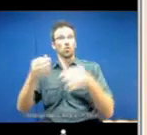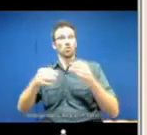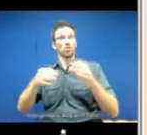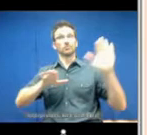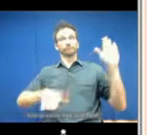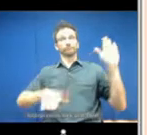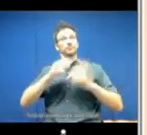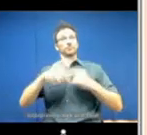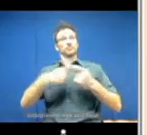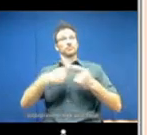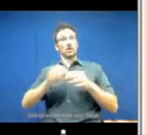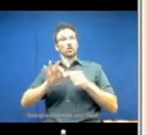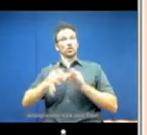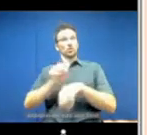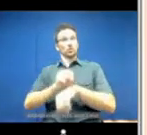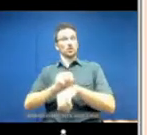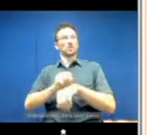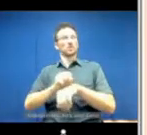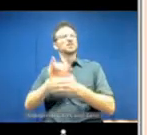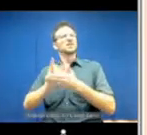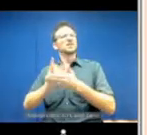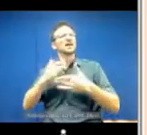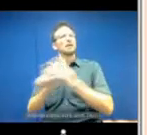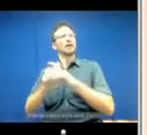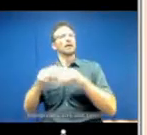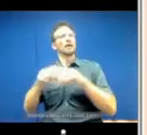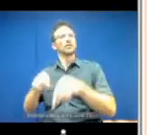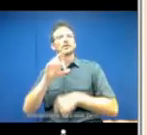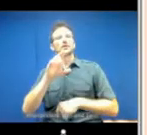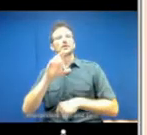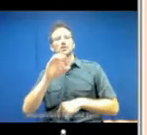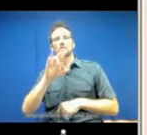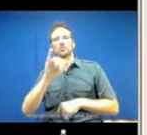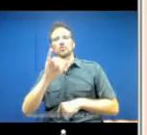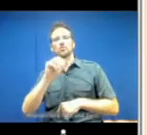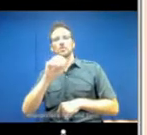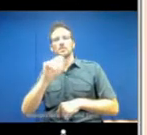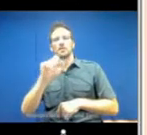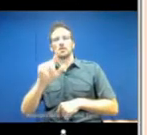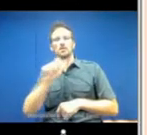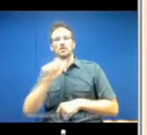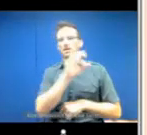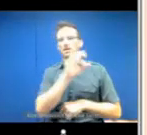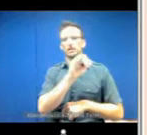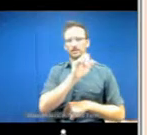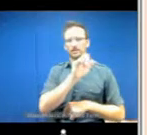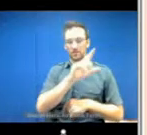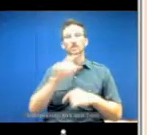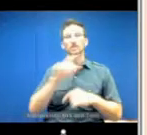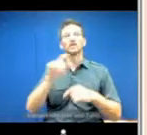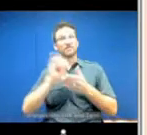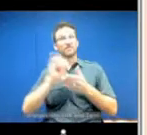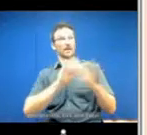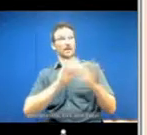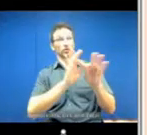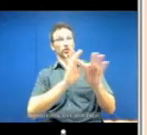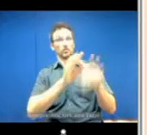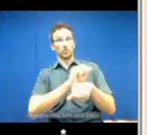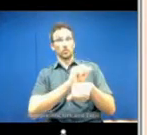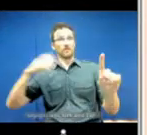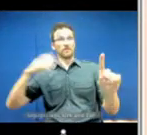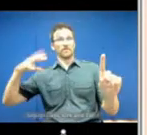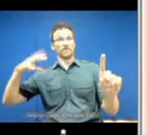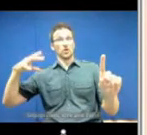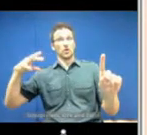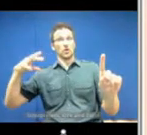that work has been videotaped, and then I always tell them to contact the prosecutor, who typically